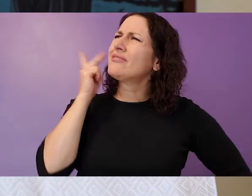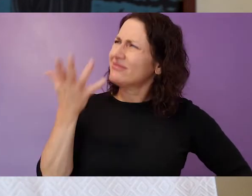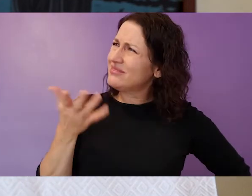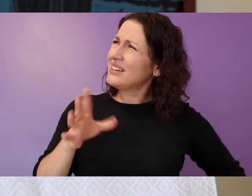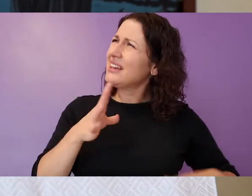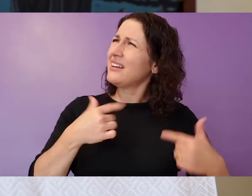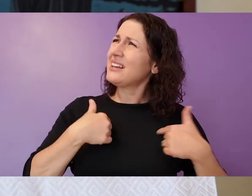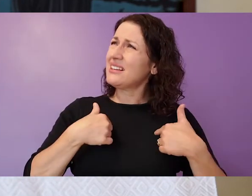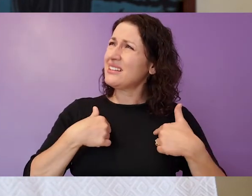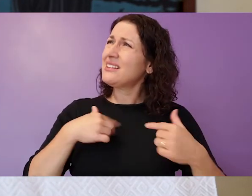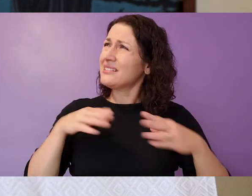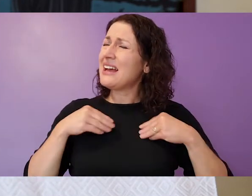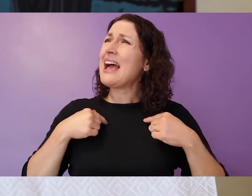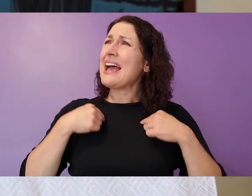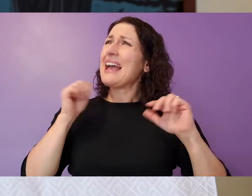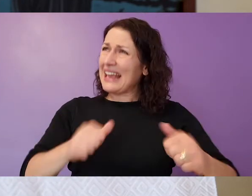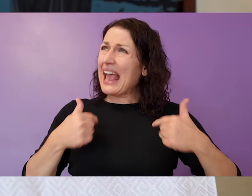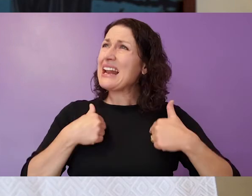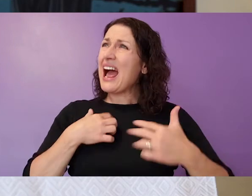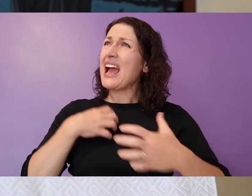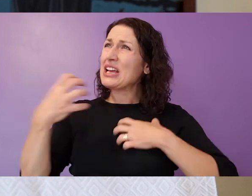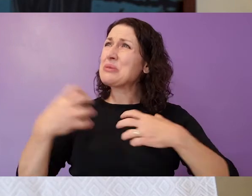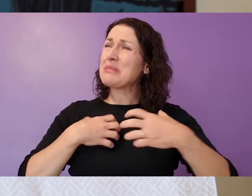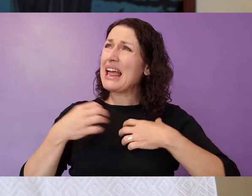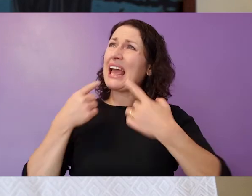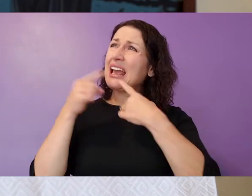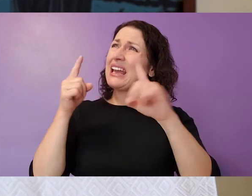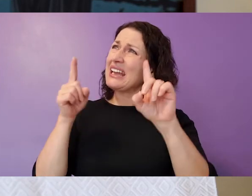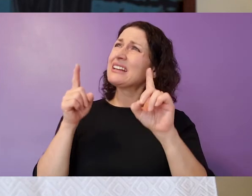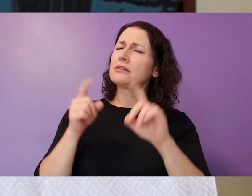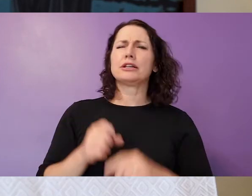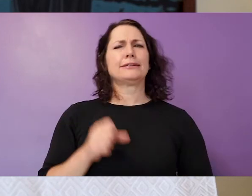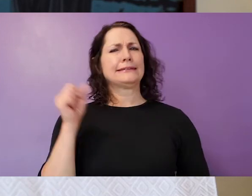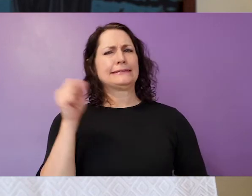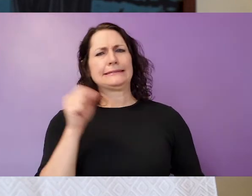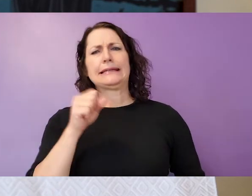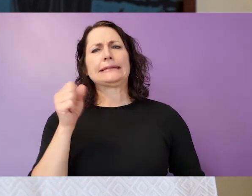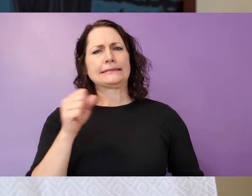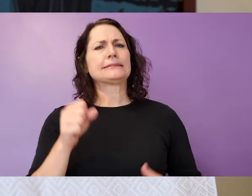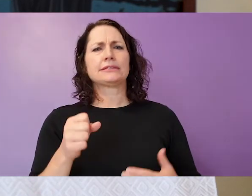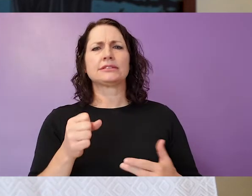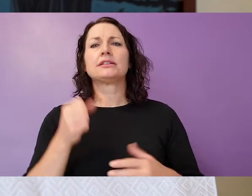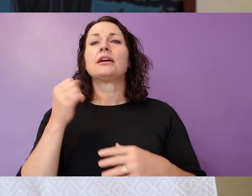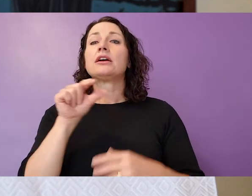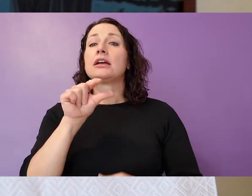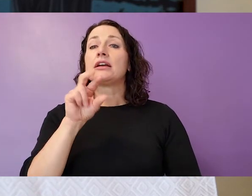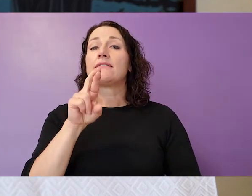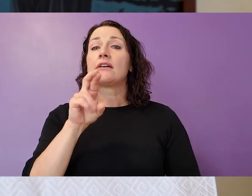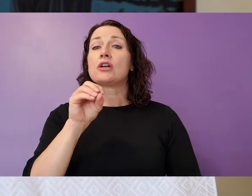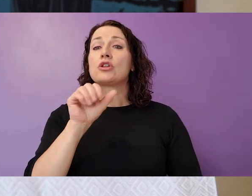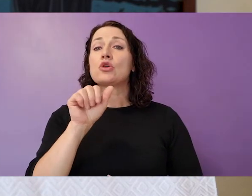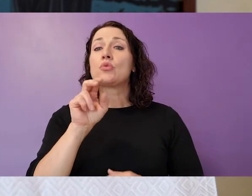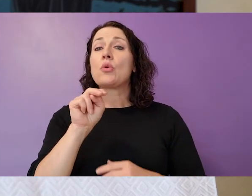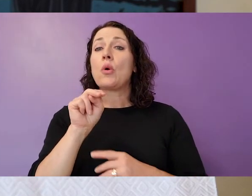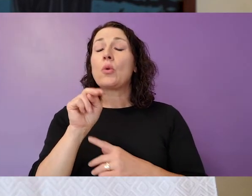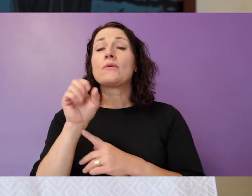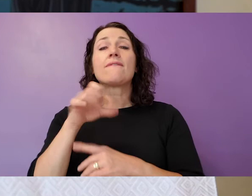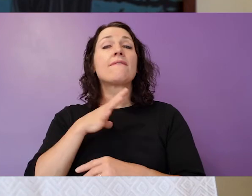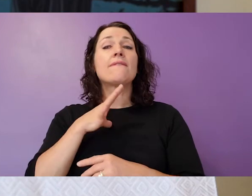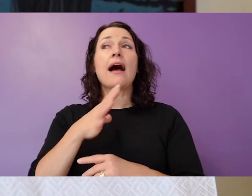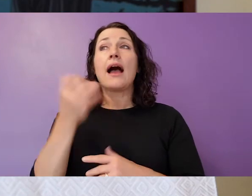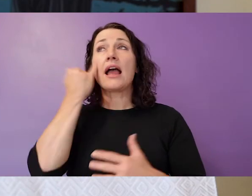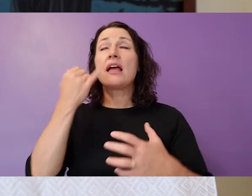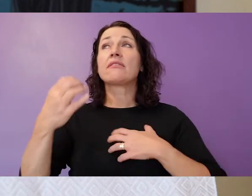is it all right to groan? Yes, it's saintly to groan. If the groaning puts you to your